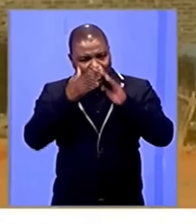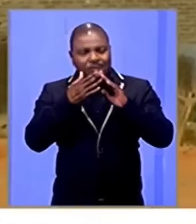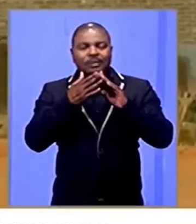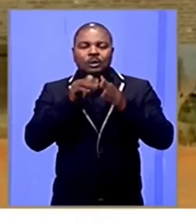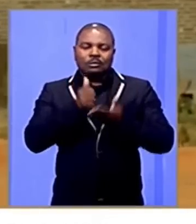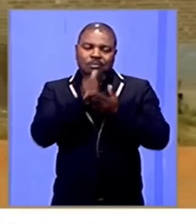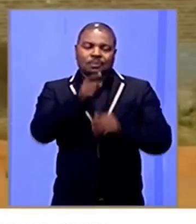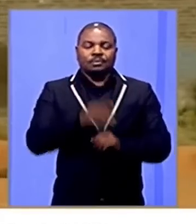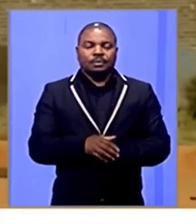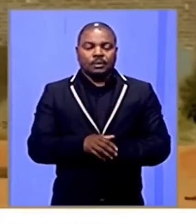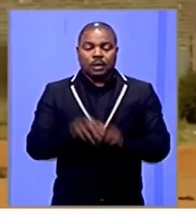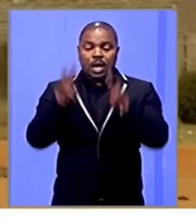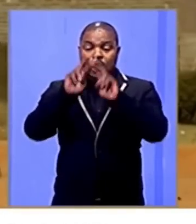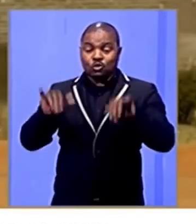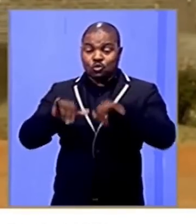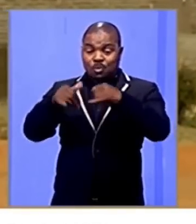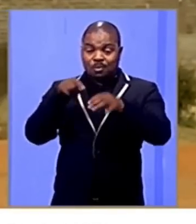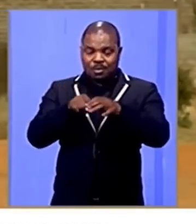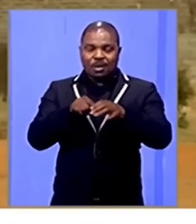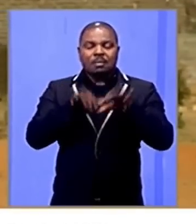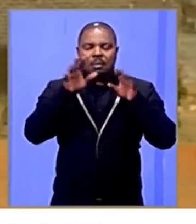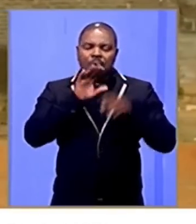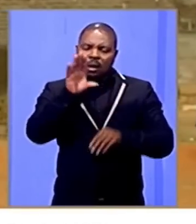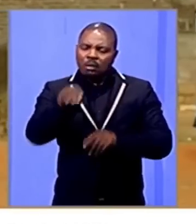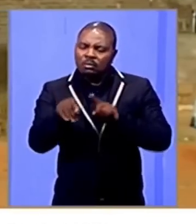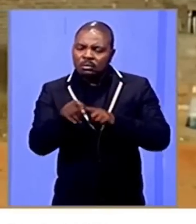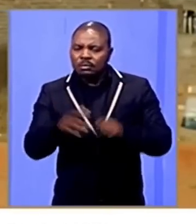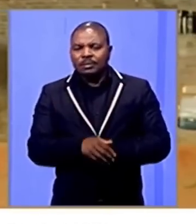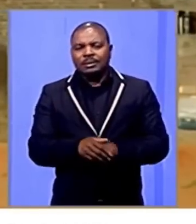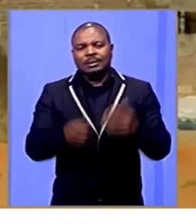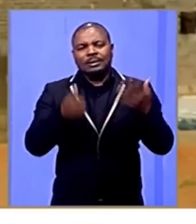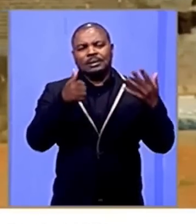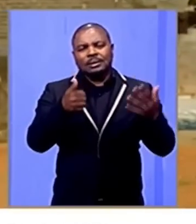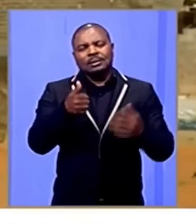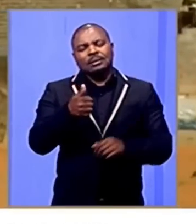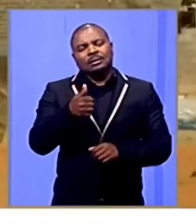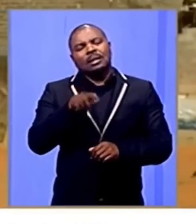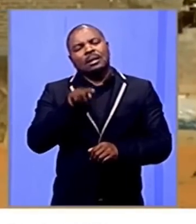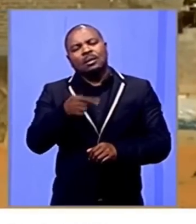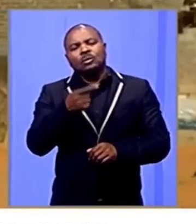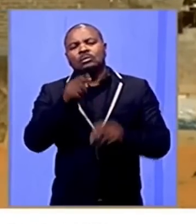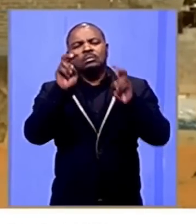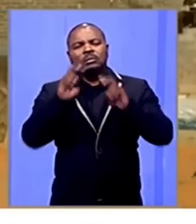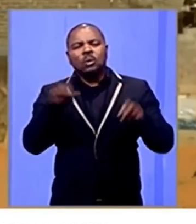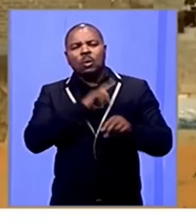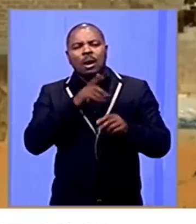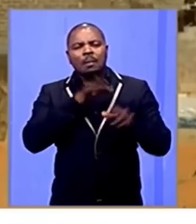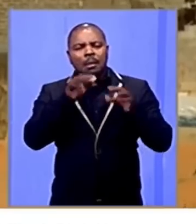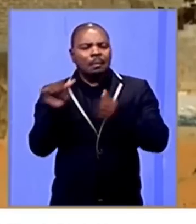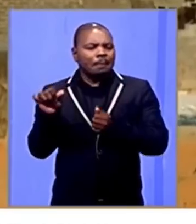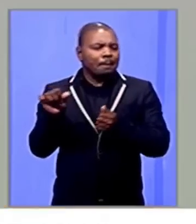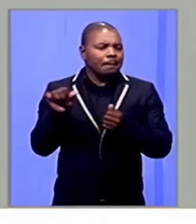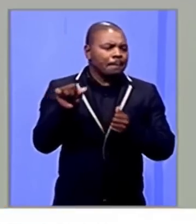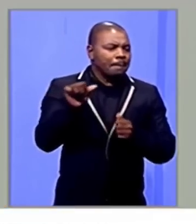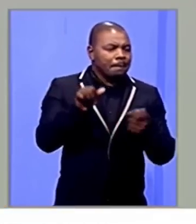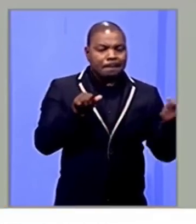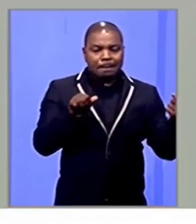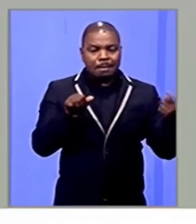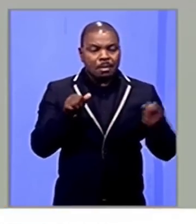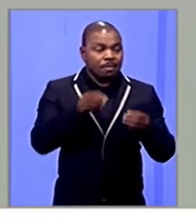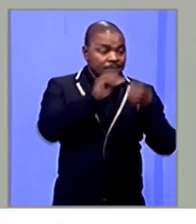Eskom gape e botsoloditswe thata ka diranta di le dikete di le 6 tsa gore motlakase o gokelelwe gape kwa malapeng a sa